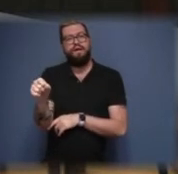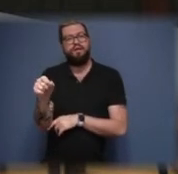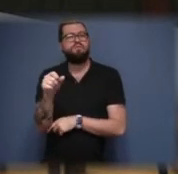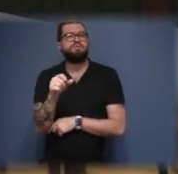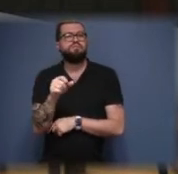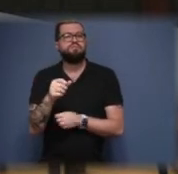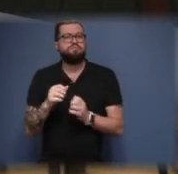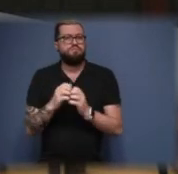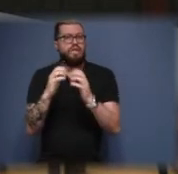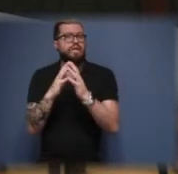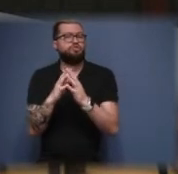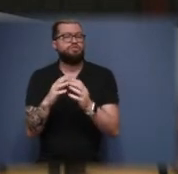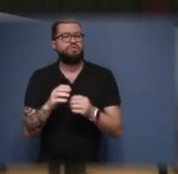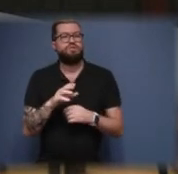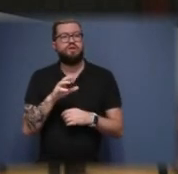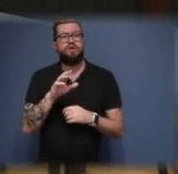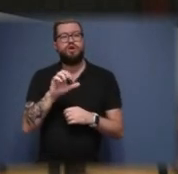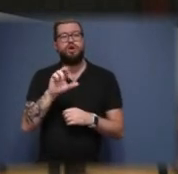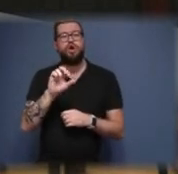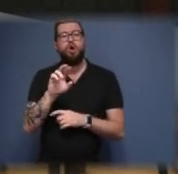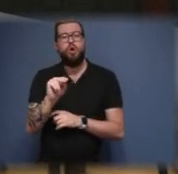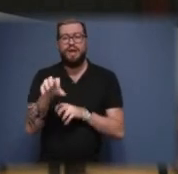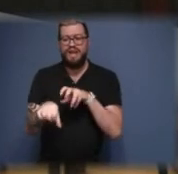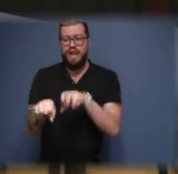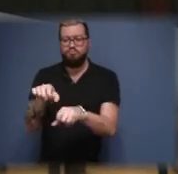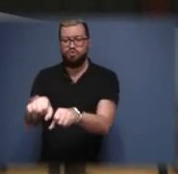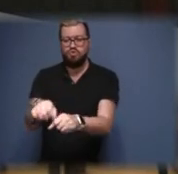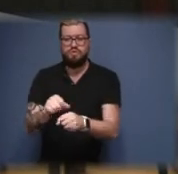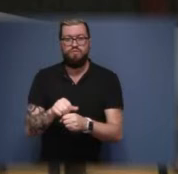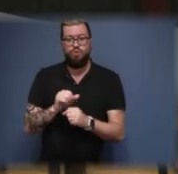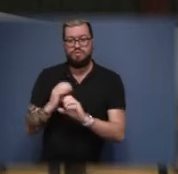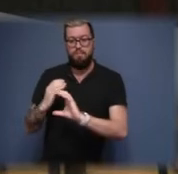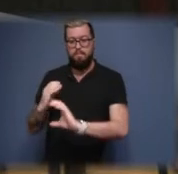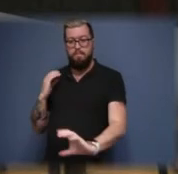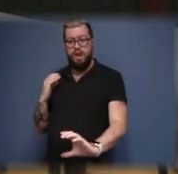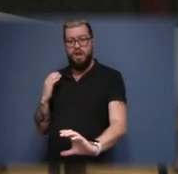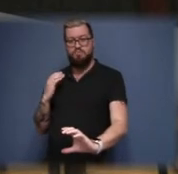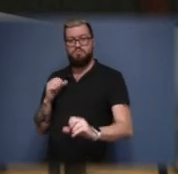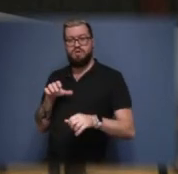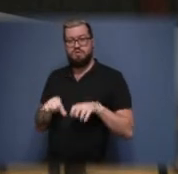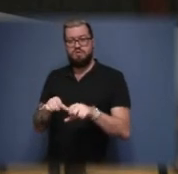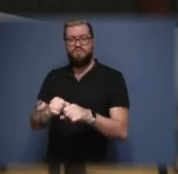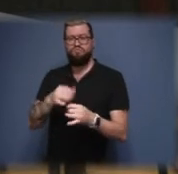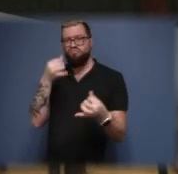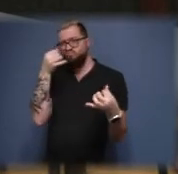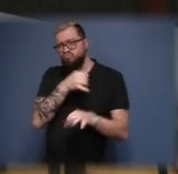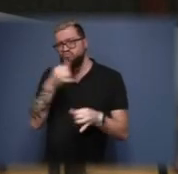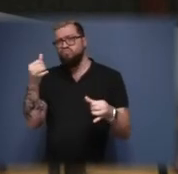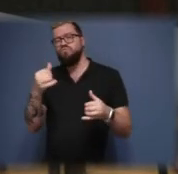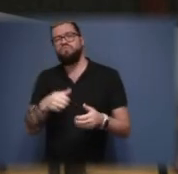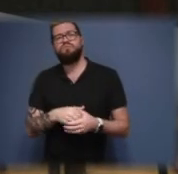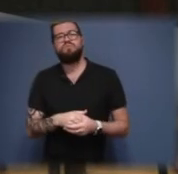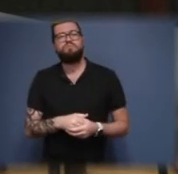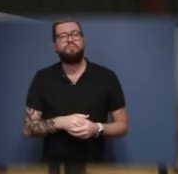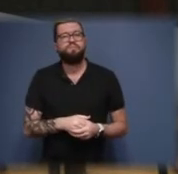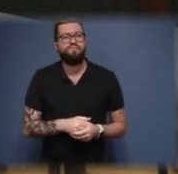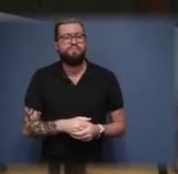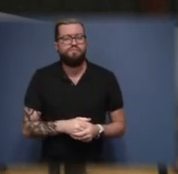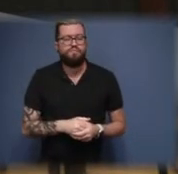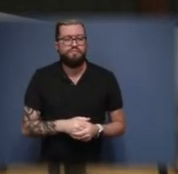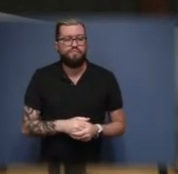Regional Greenhouse Gas Initiative, carbon capture. These carbon capture pipelines are ridiculous. The